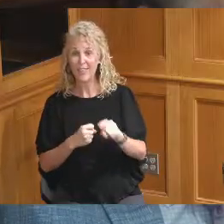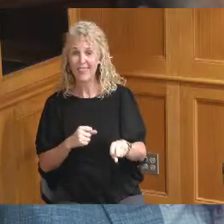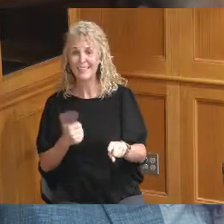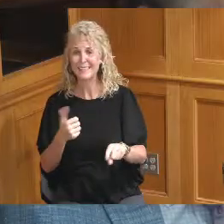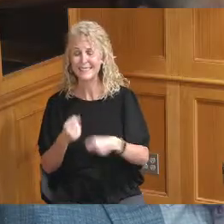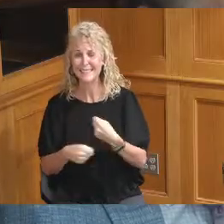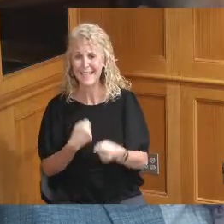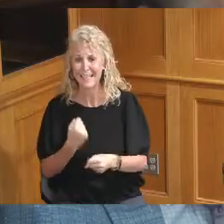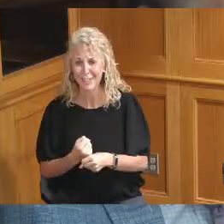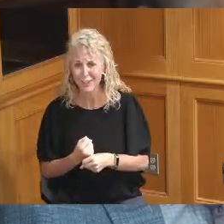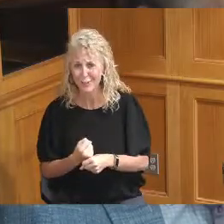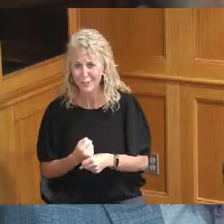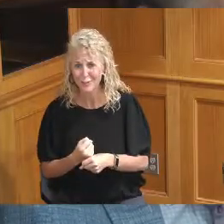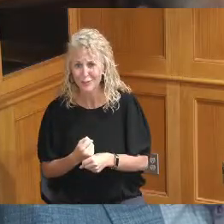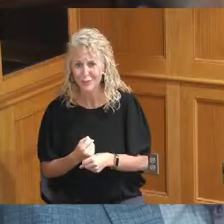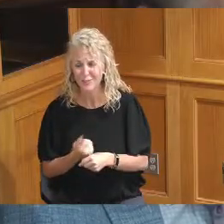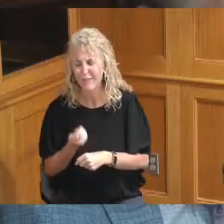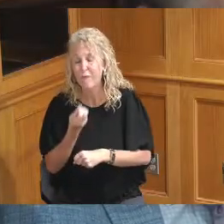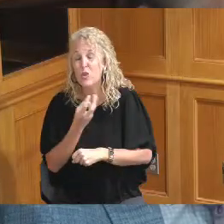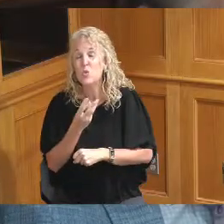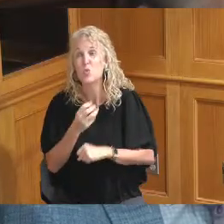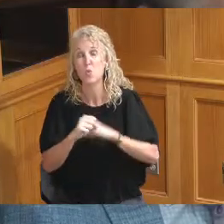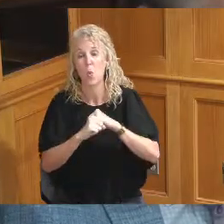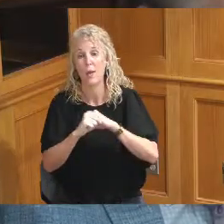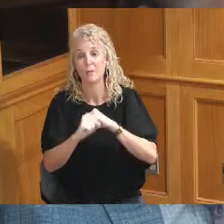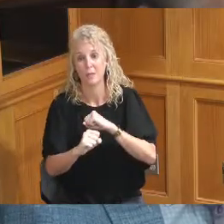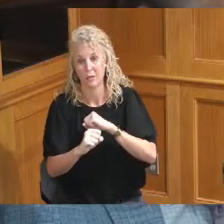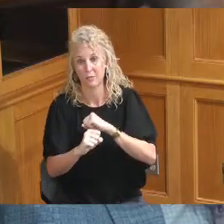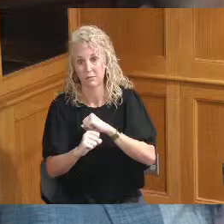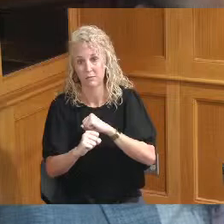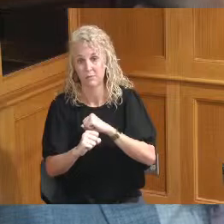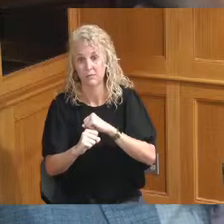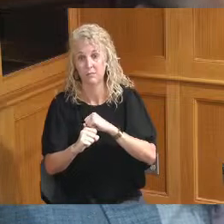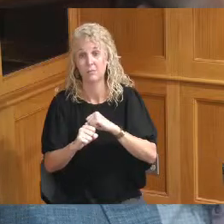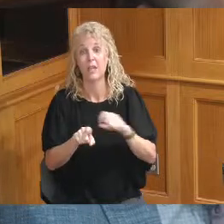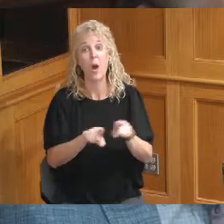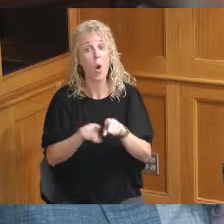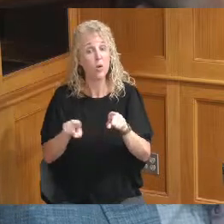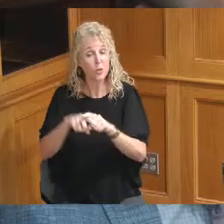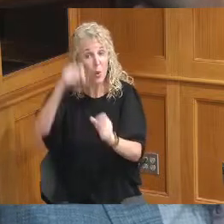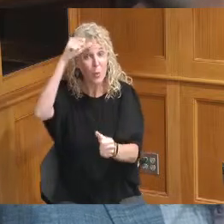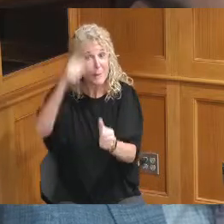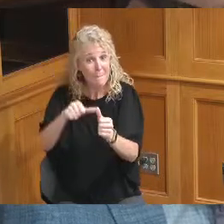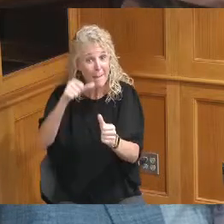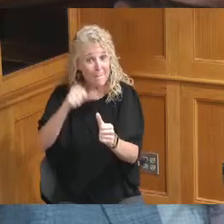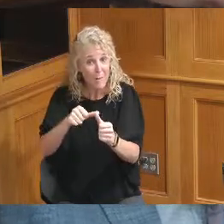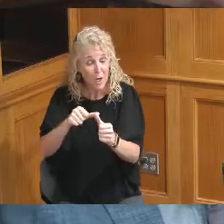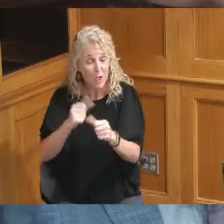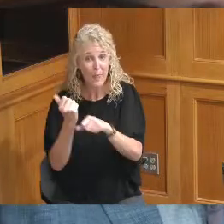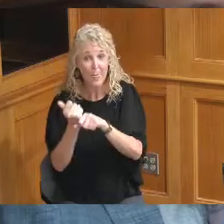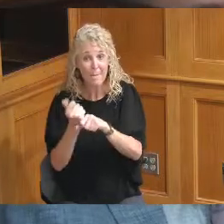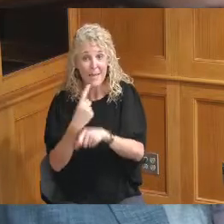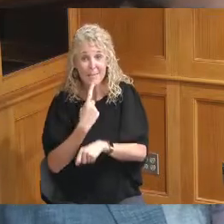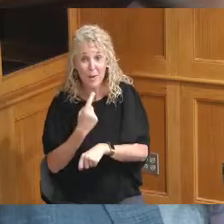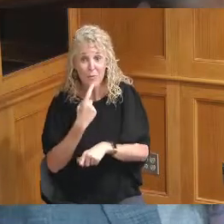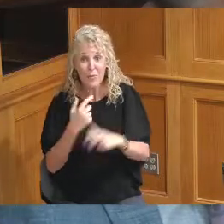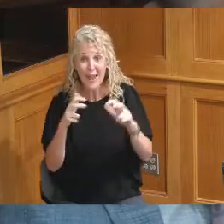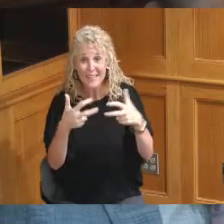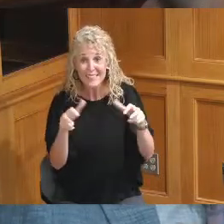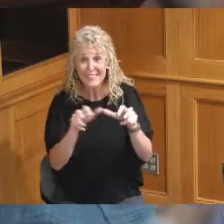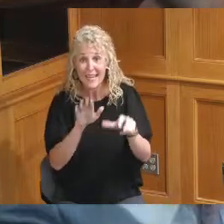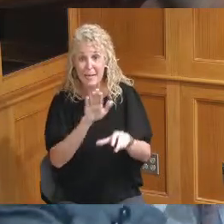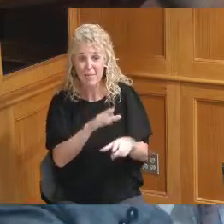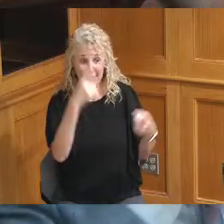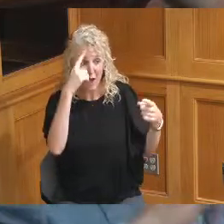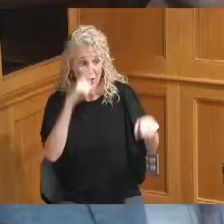10-year deal with a few options. Now, we also have the Red Stadium. Their deal ends in 2037. So now